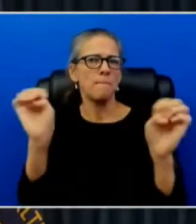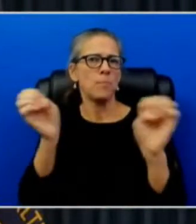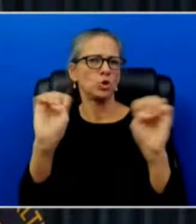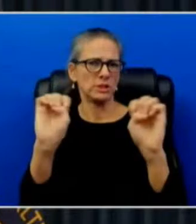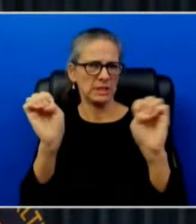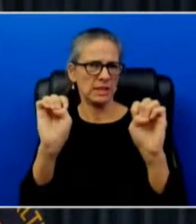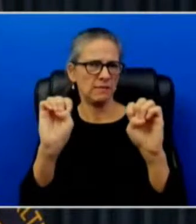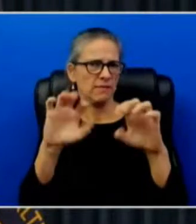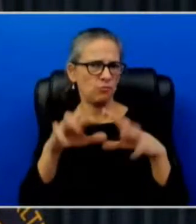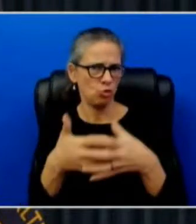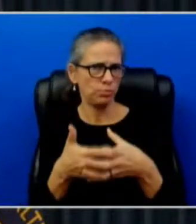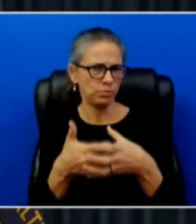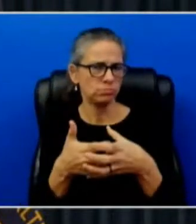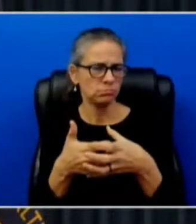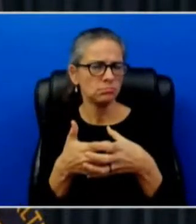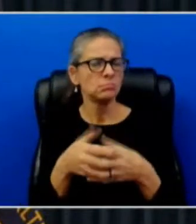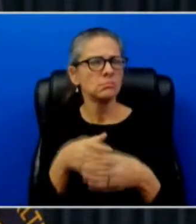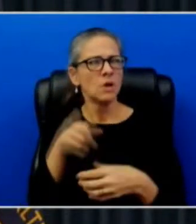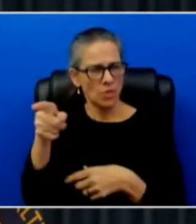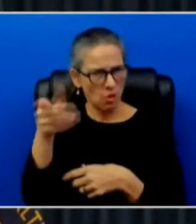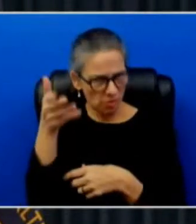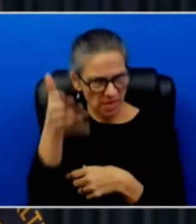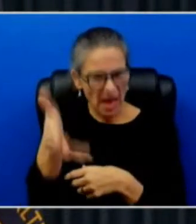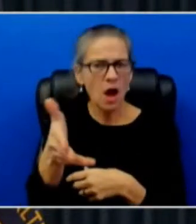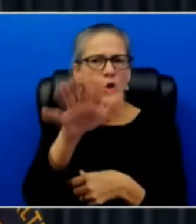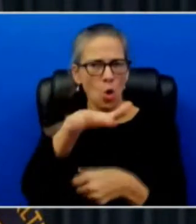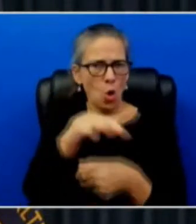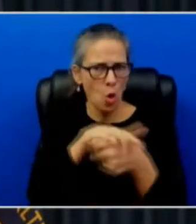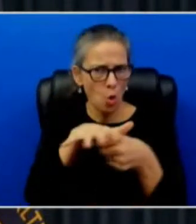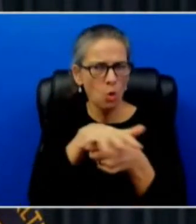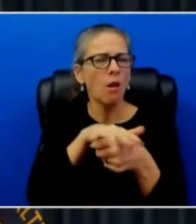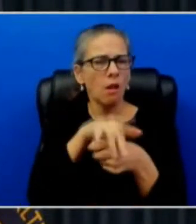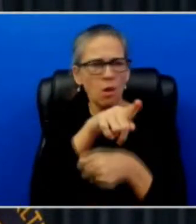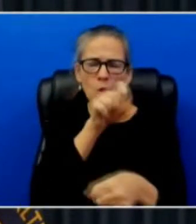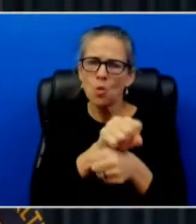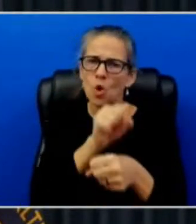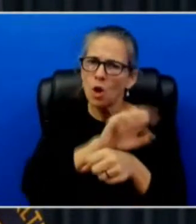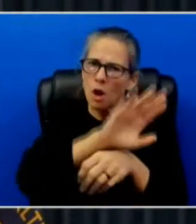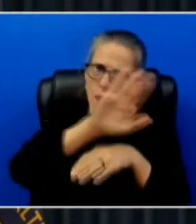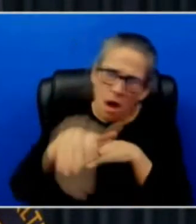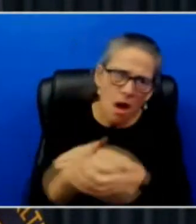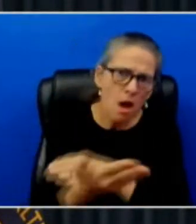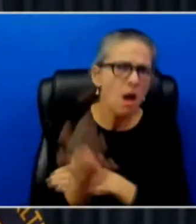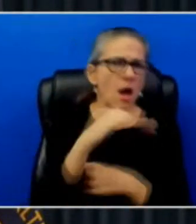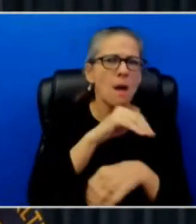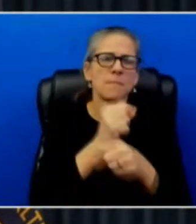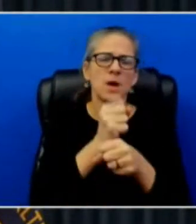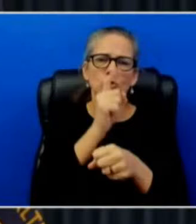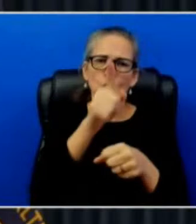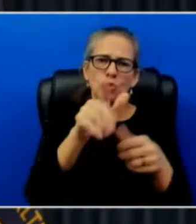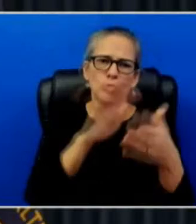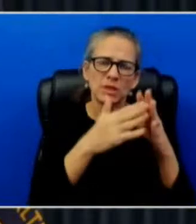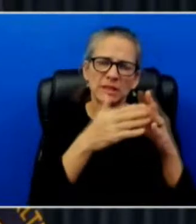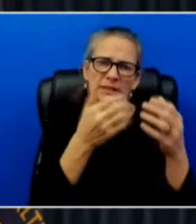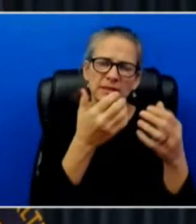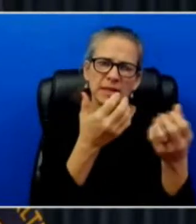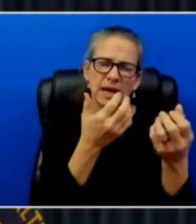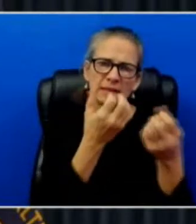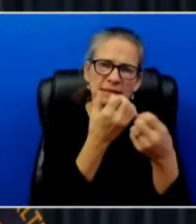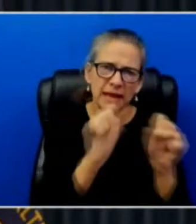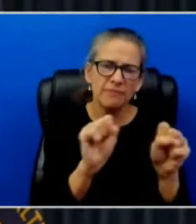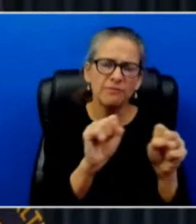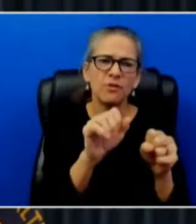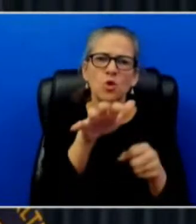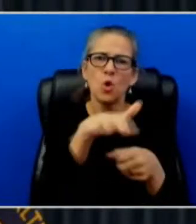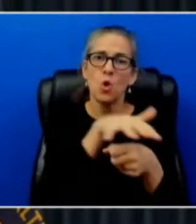there. They're working very long hours to make sure your community's safe, working hand in hand with your judge executive and your local police